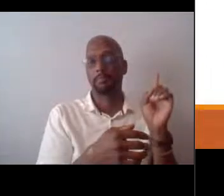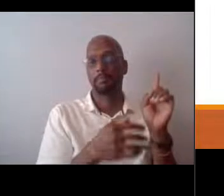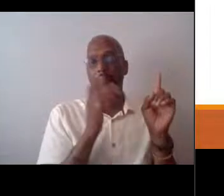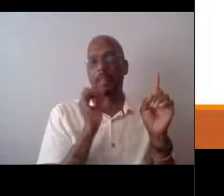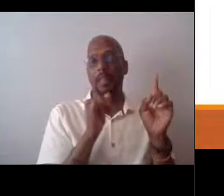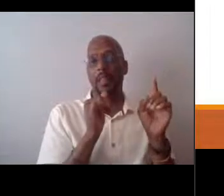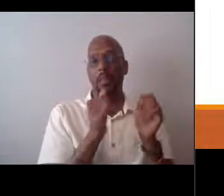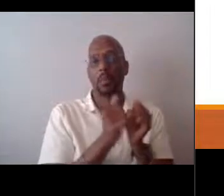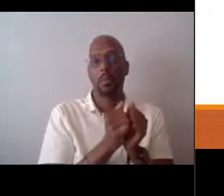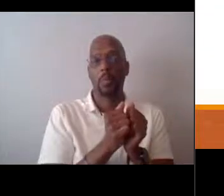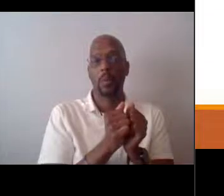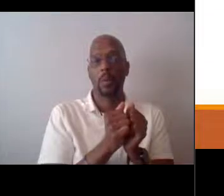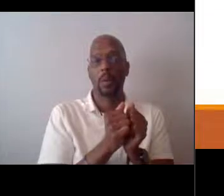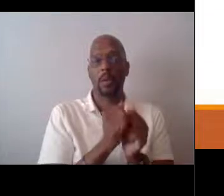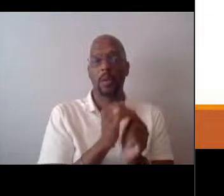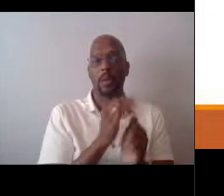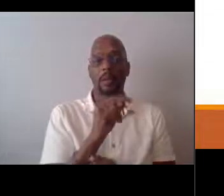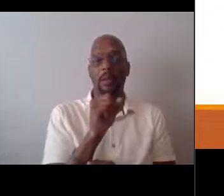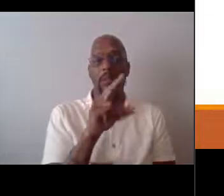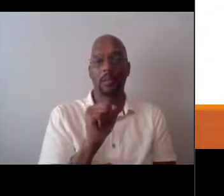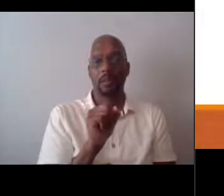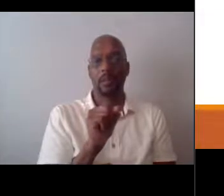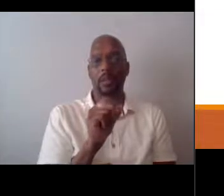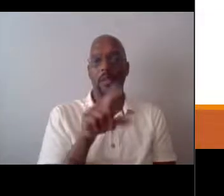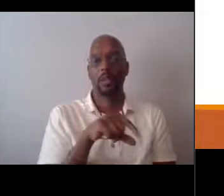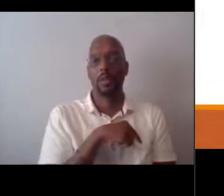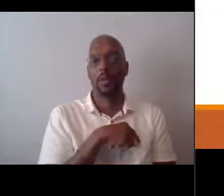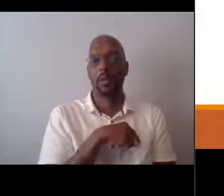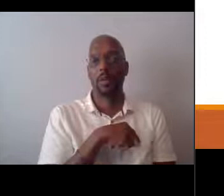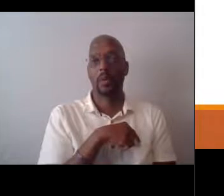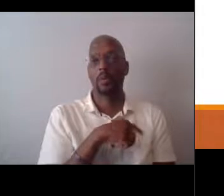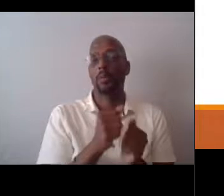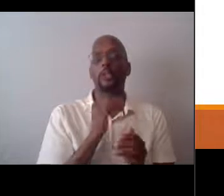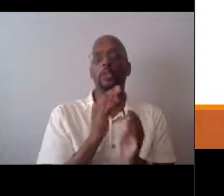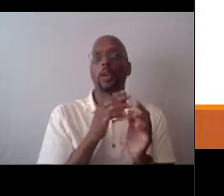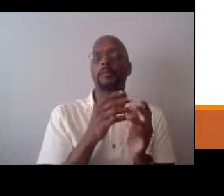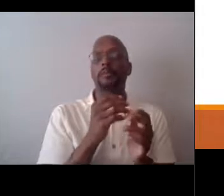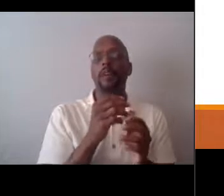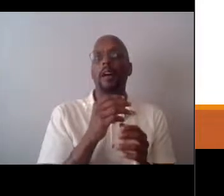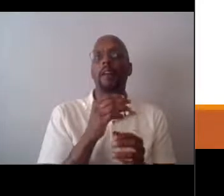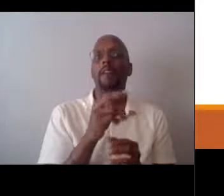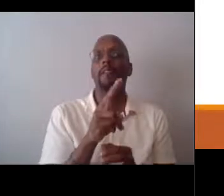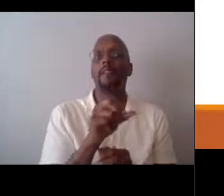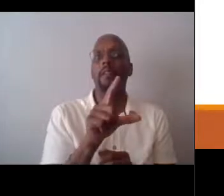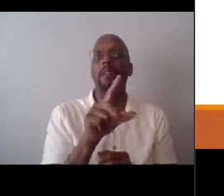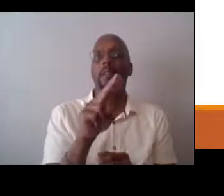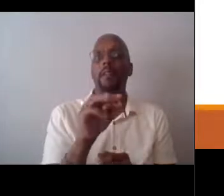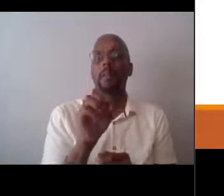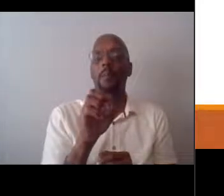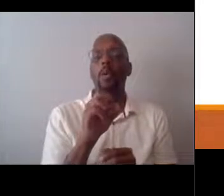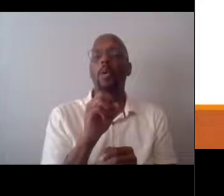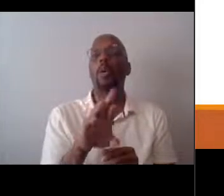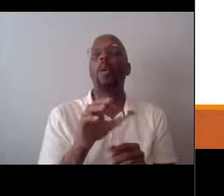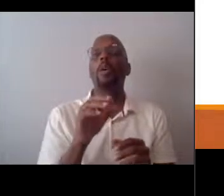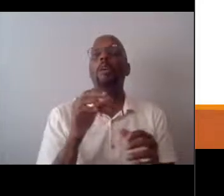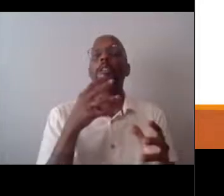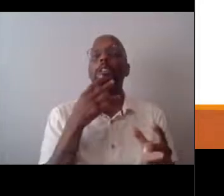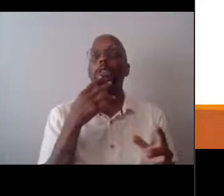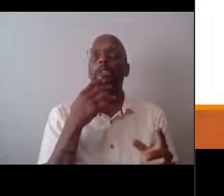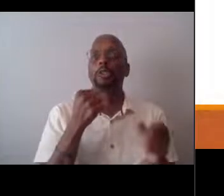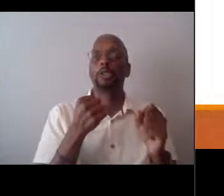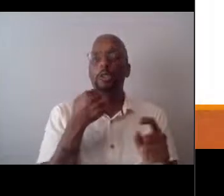with census blocks that qualify either under the traffic proximity or volume indicator or the crash exposure indicator. Again,